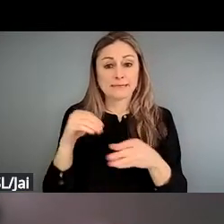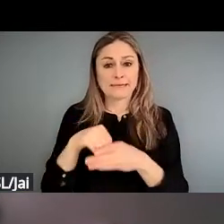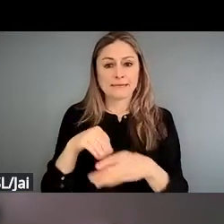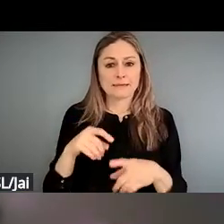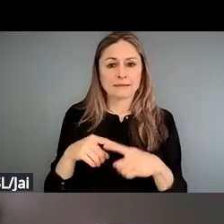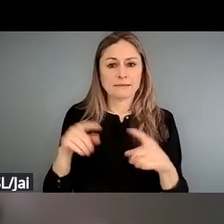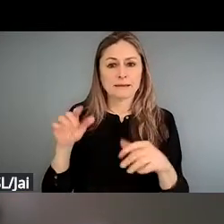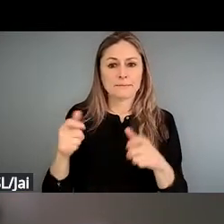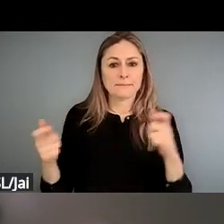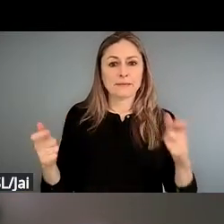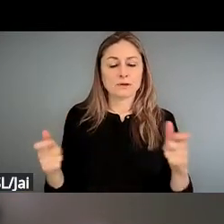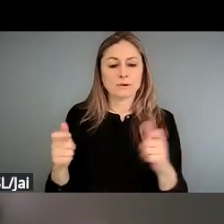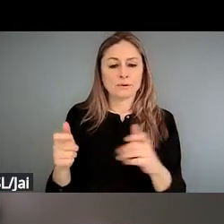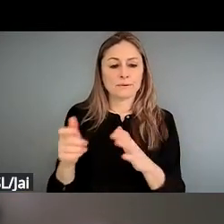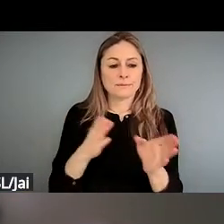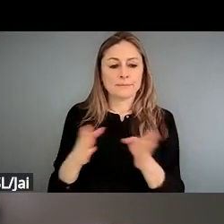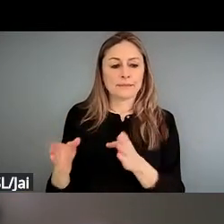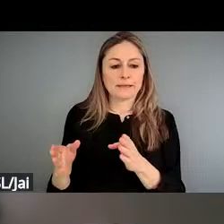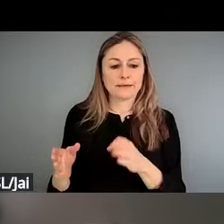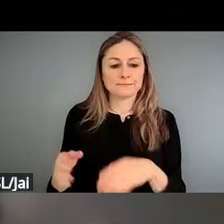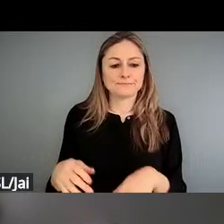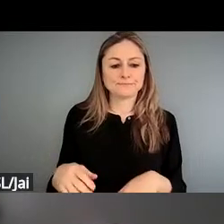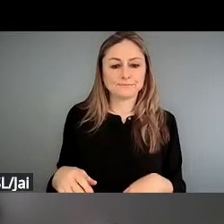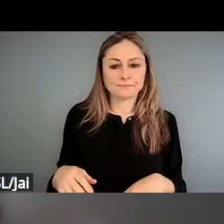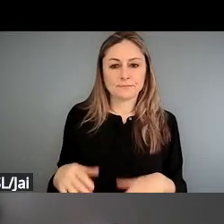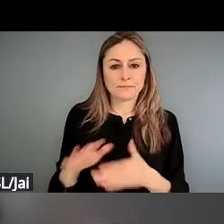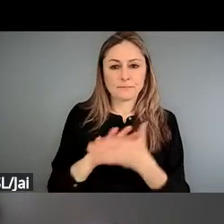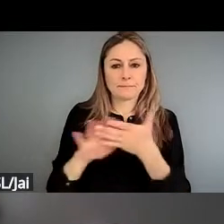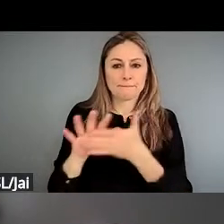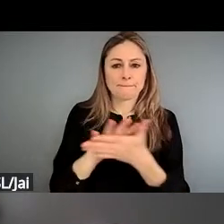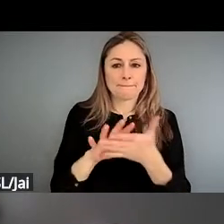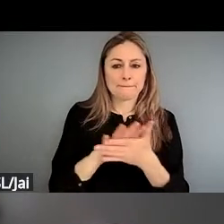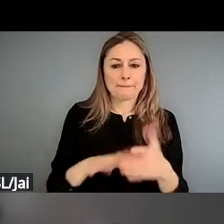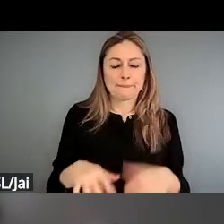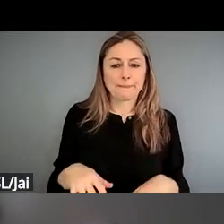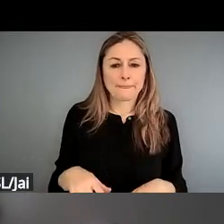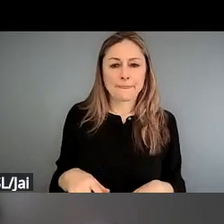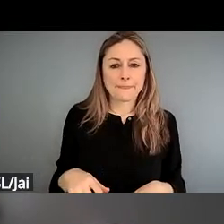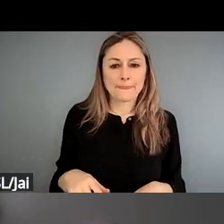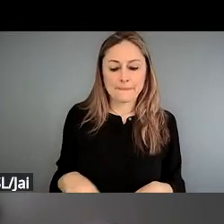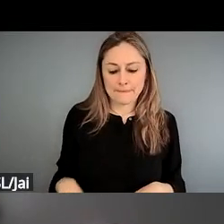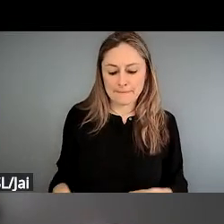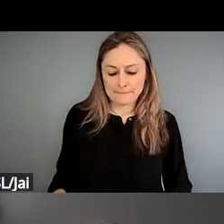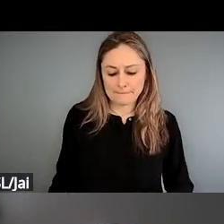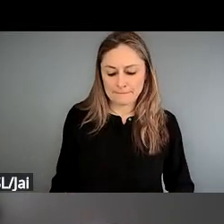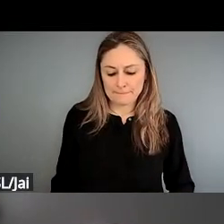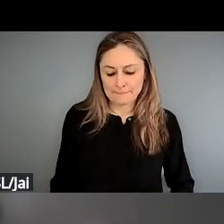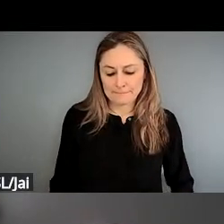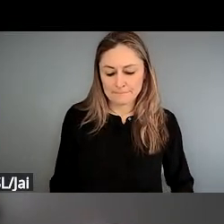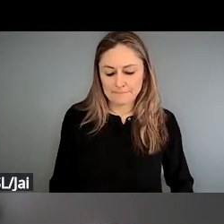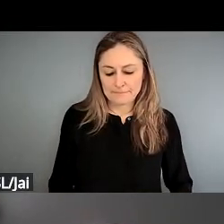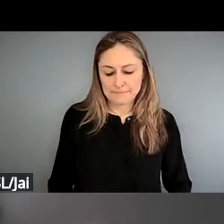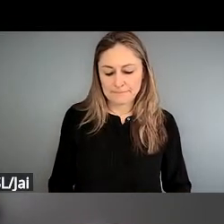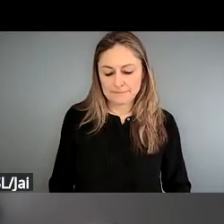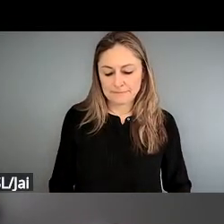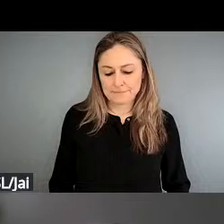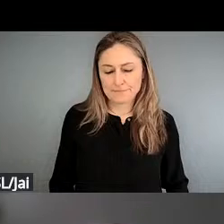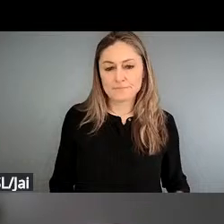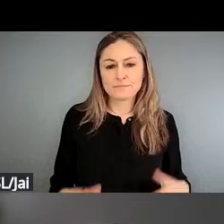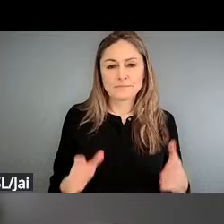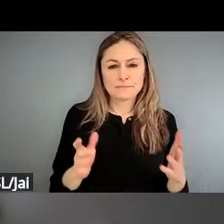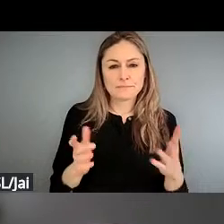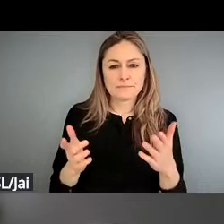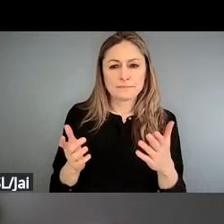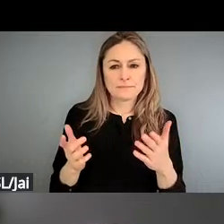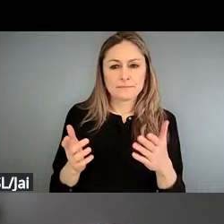plan for 8-9. Well, for the entire region. For the harbor area. For the harbor area. Yeah. Obviously, IBR can't do the master